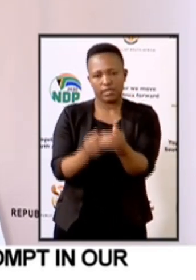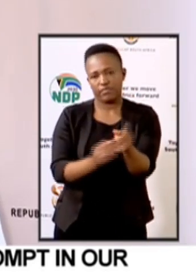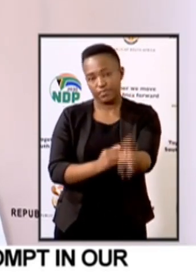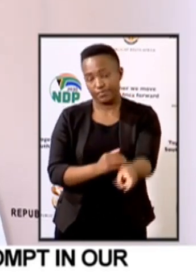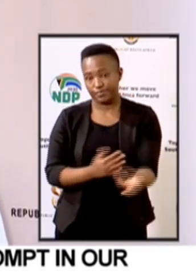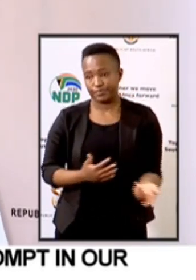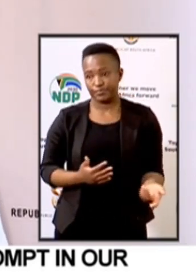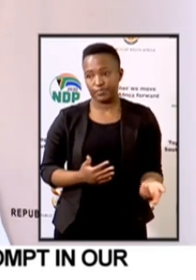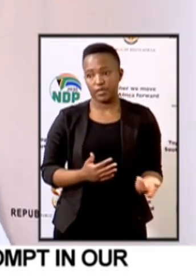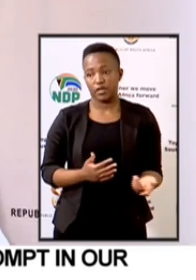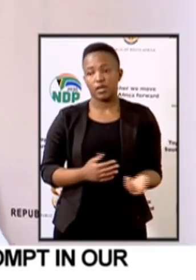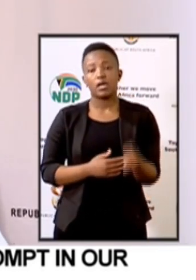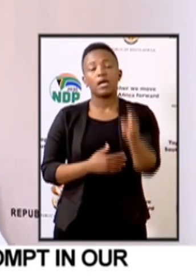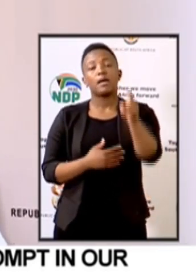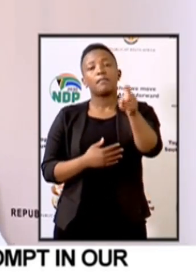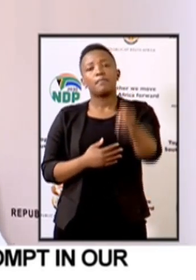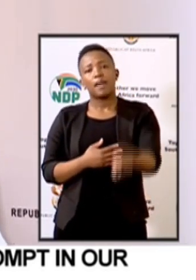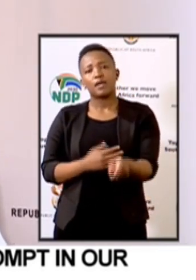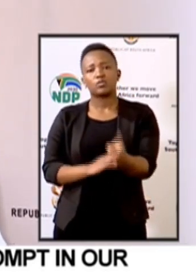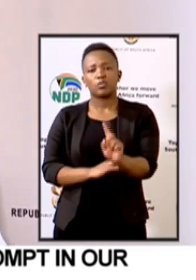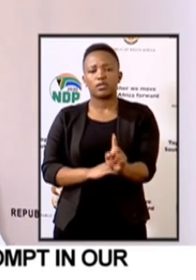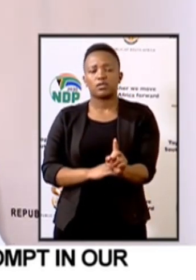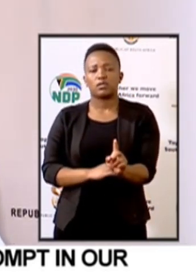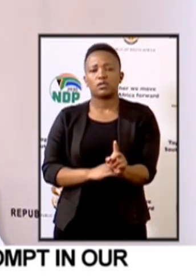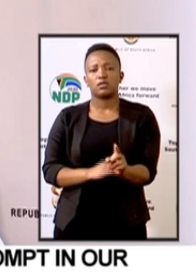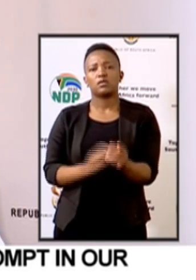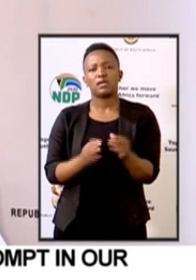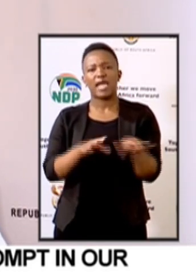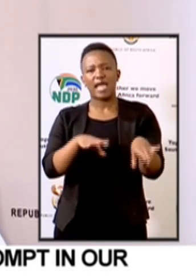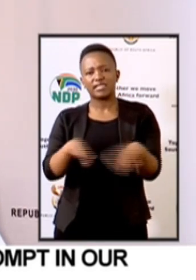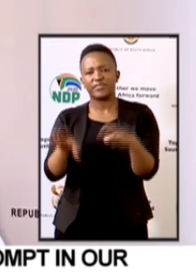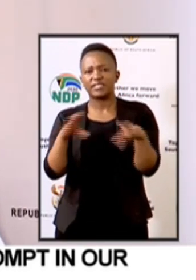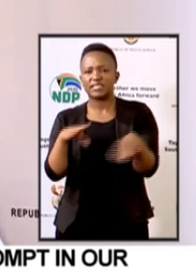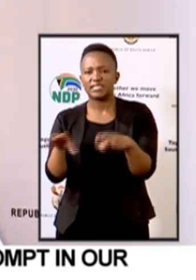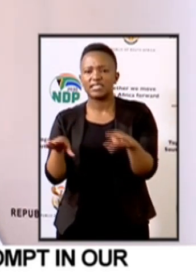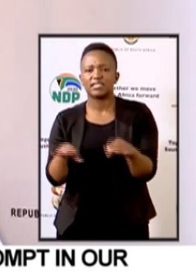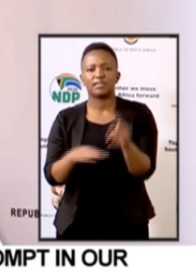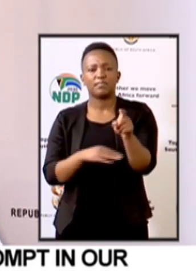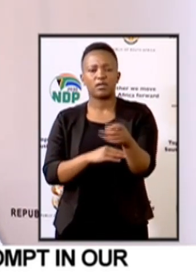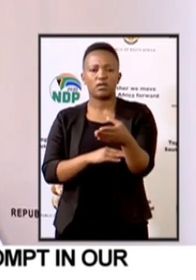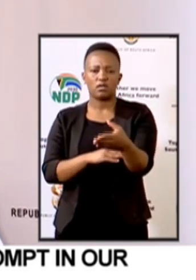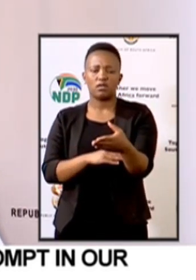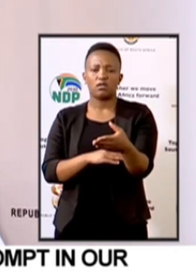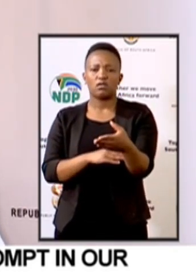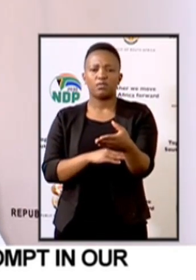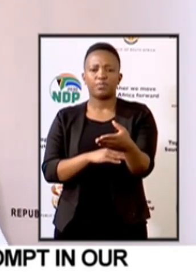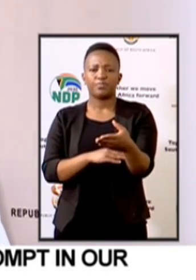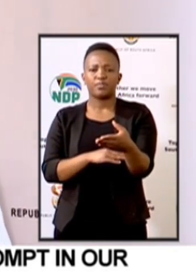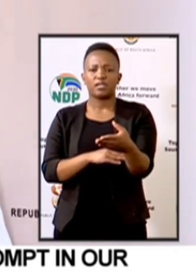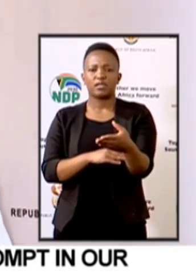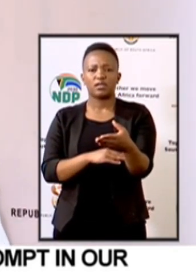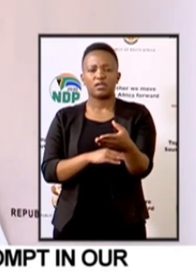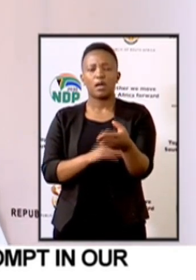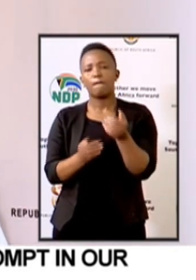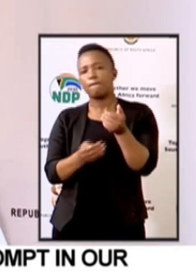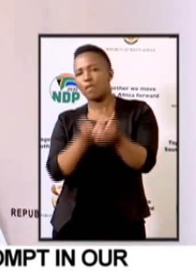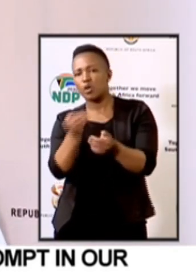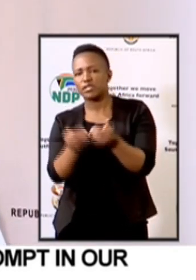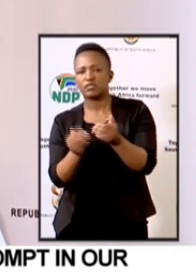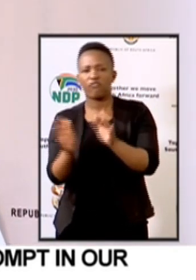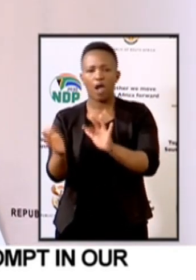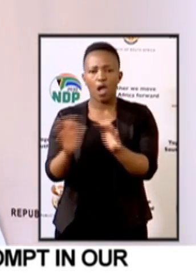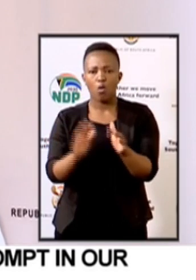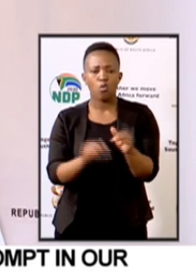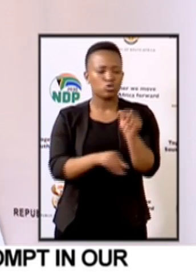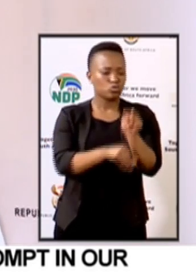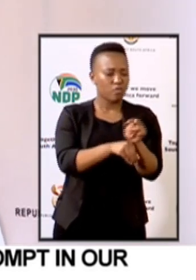to be some activity, some conduct with your